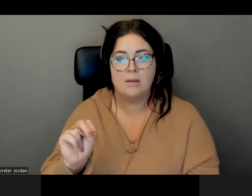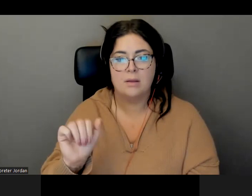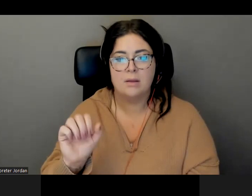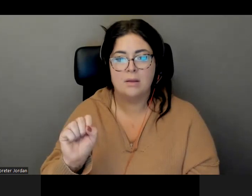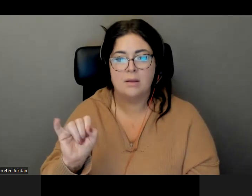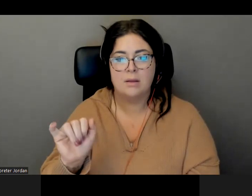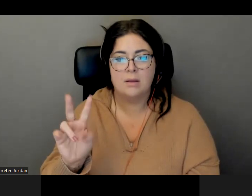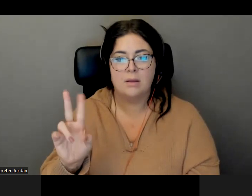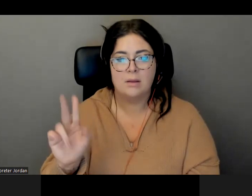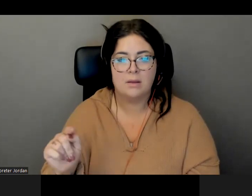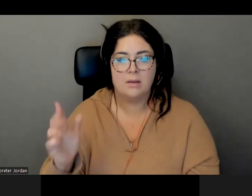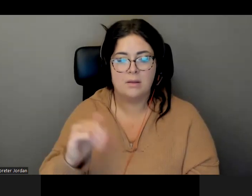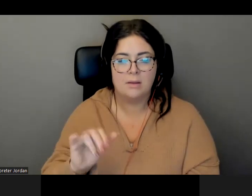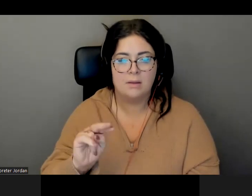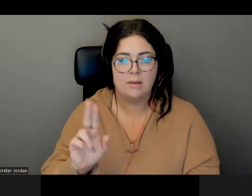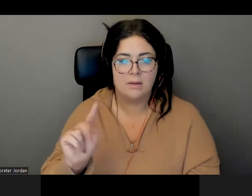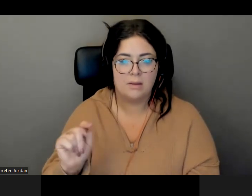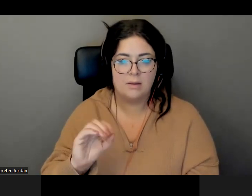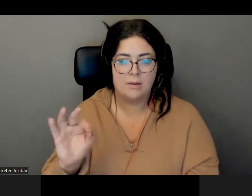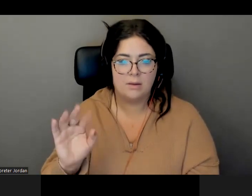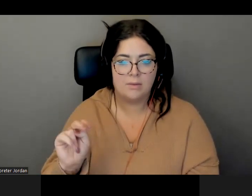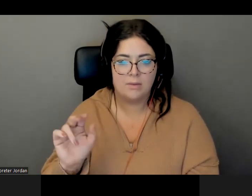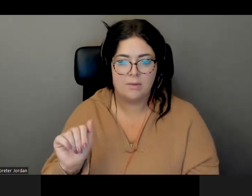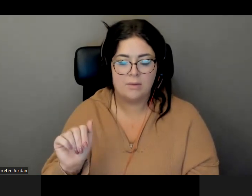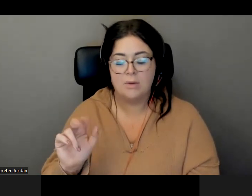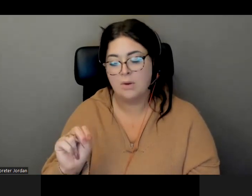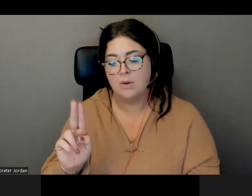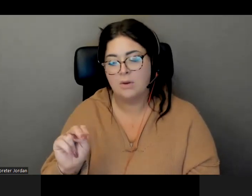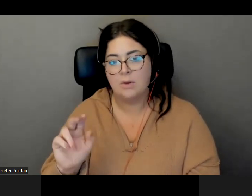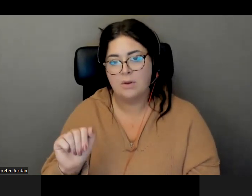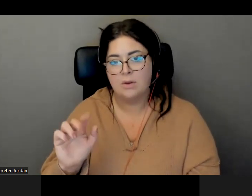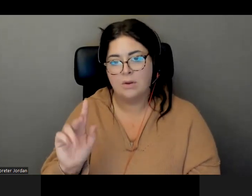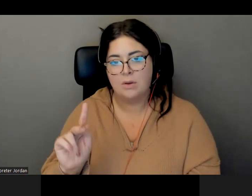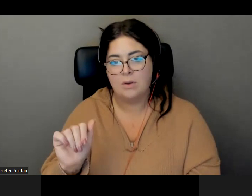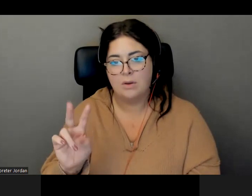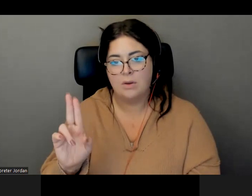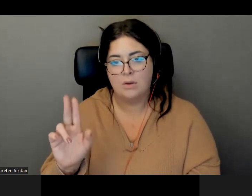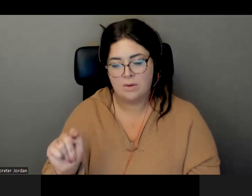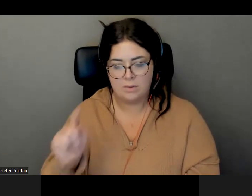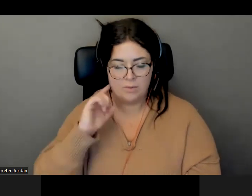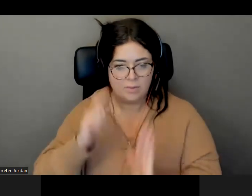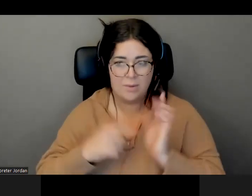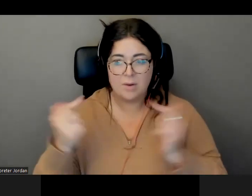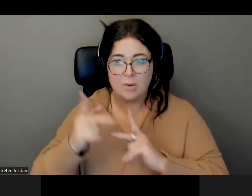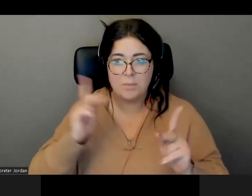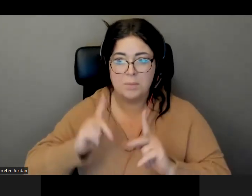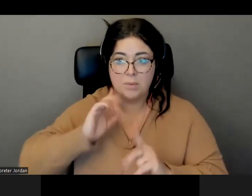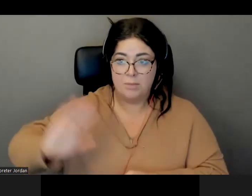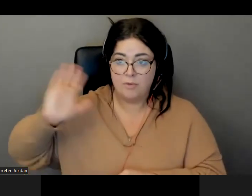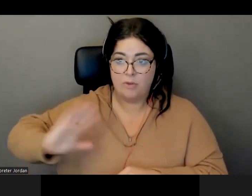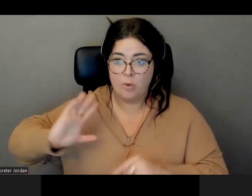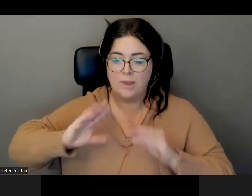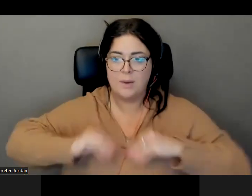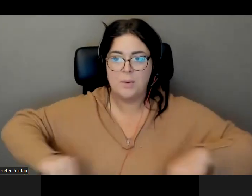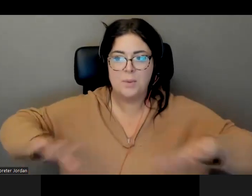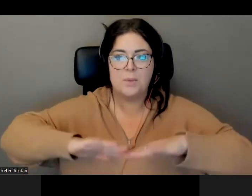of Nunatuavut. We recognize all First Peoples who were here before us, those who live with us now, and